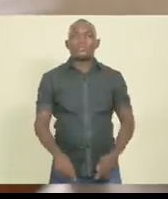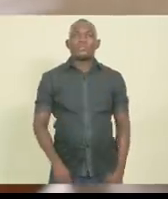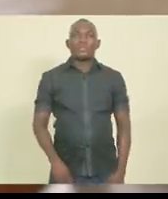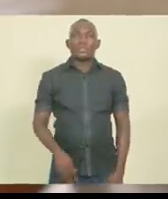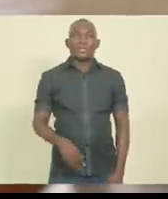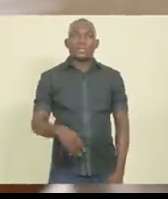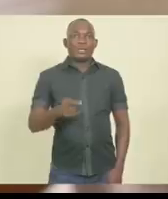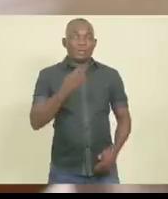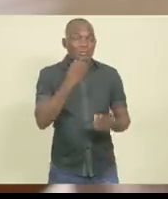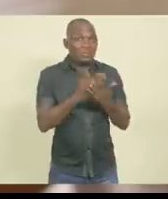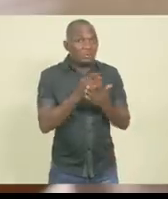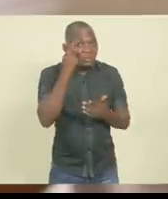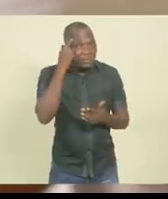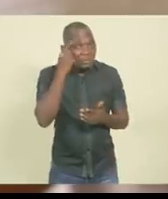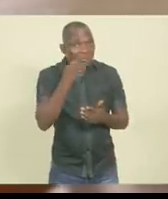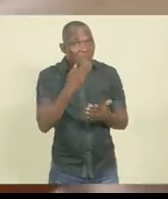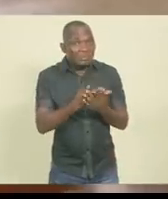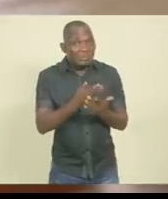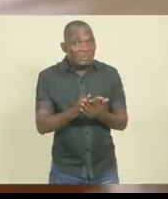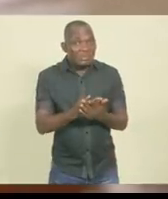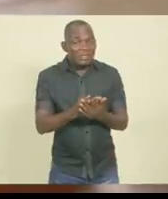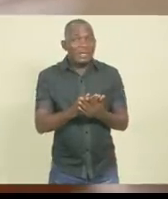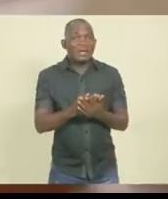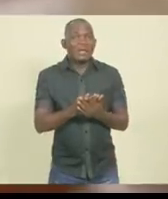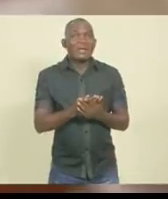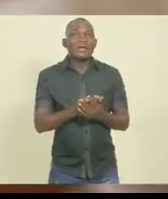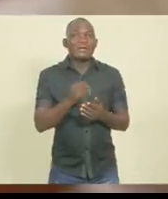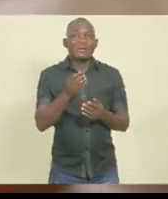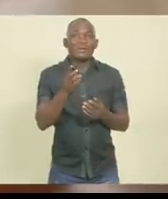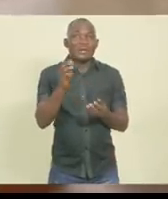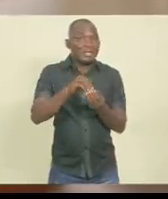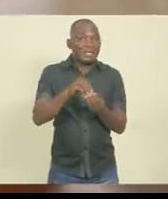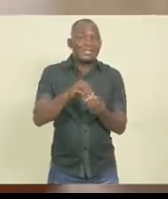I enjoy your new. Do you want some more?